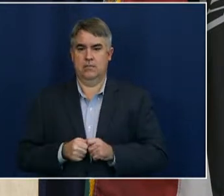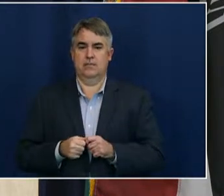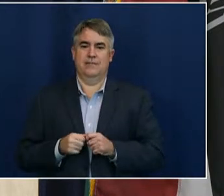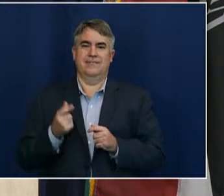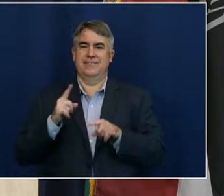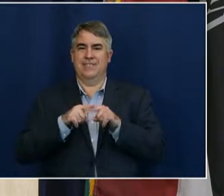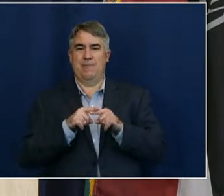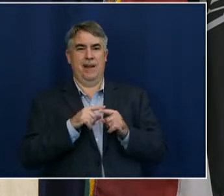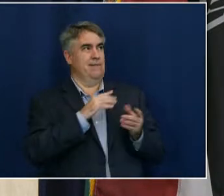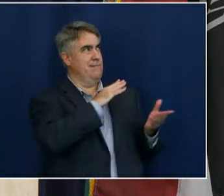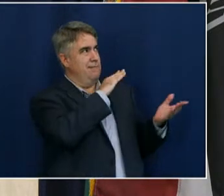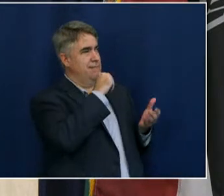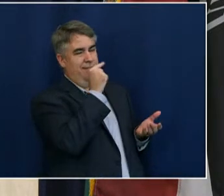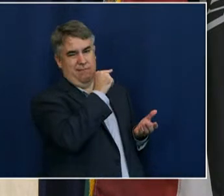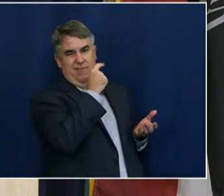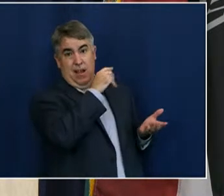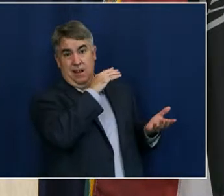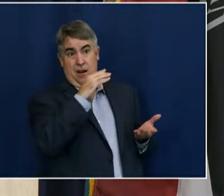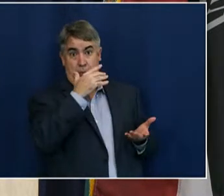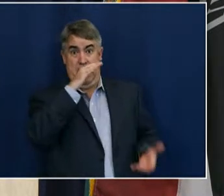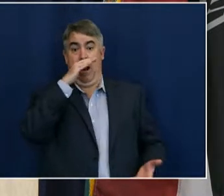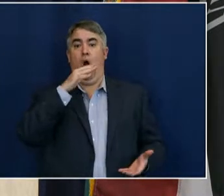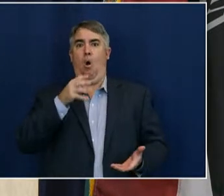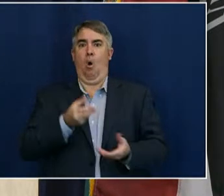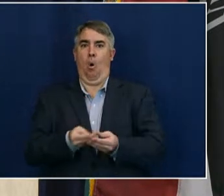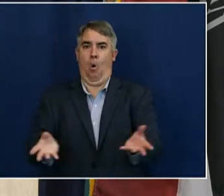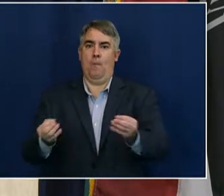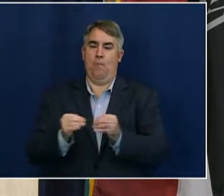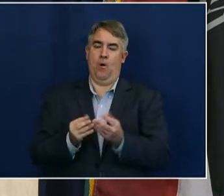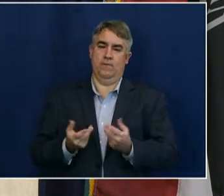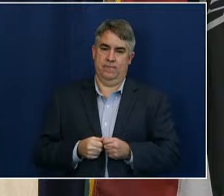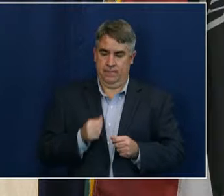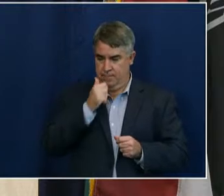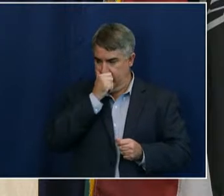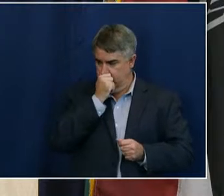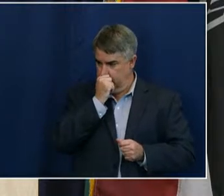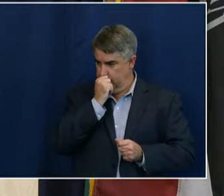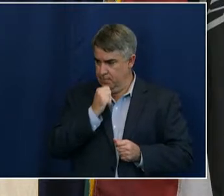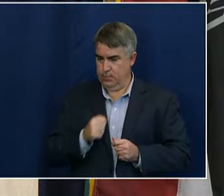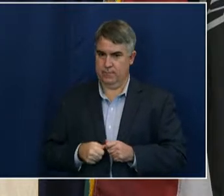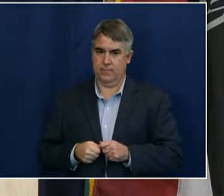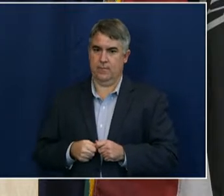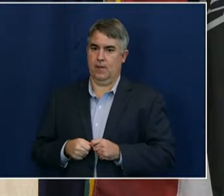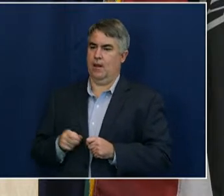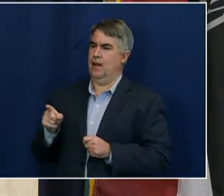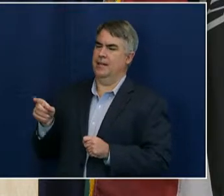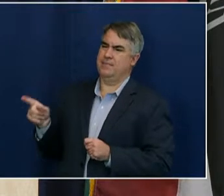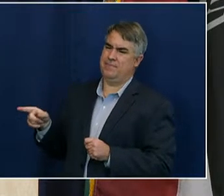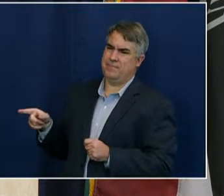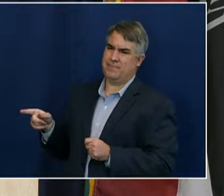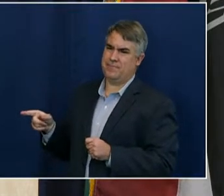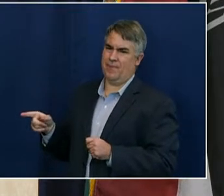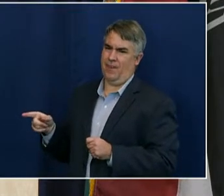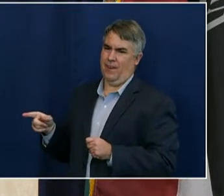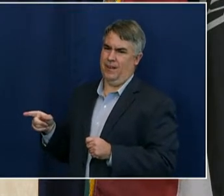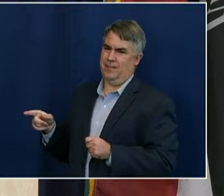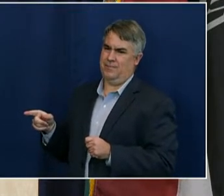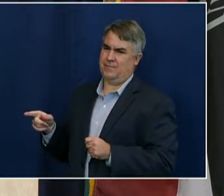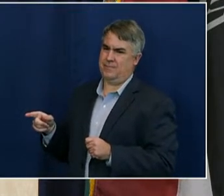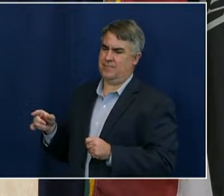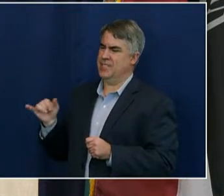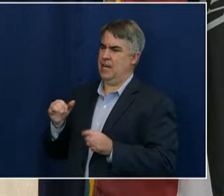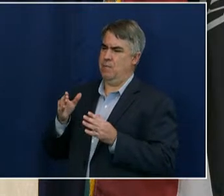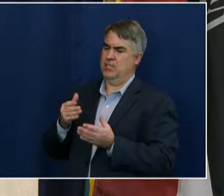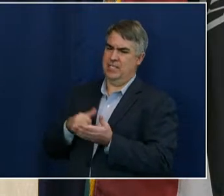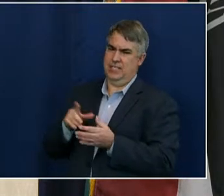we're doing now, and we know what comes next. All right. The third part of his question is,